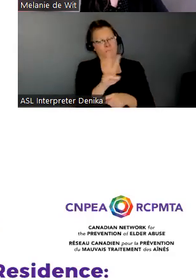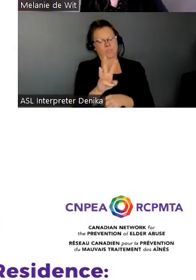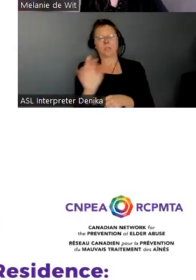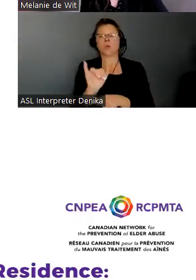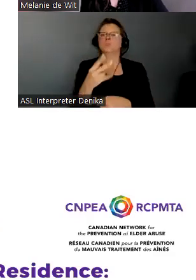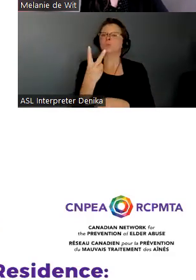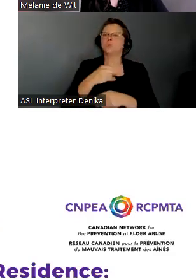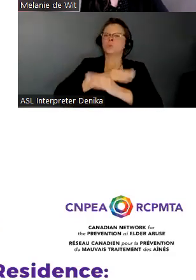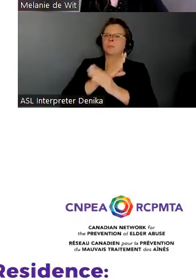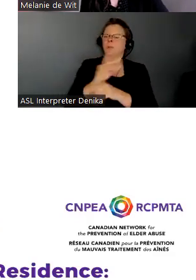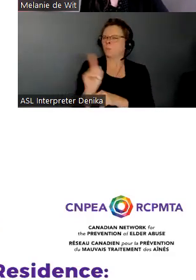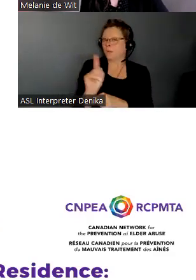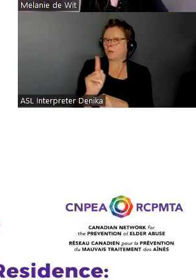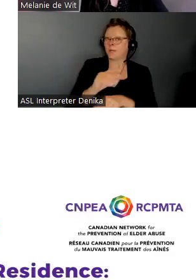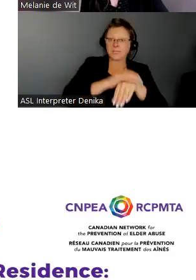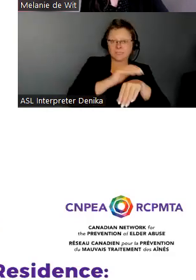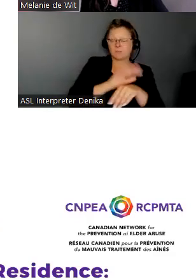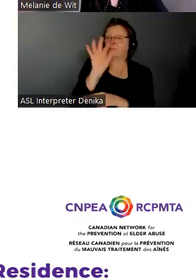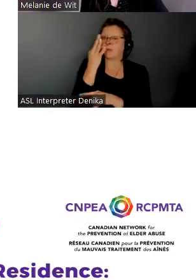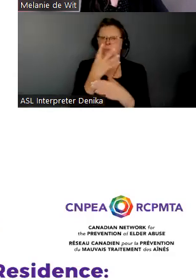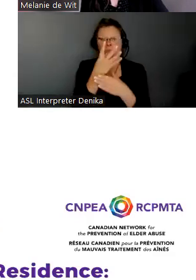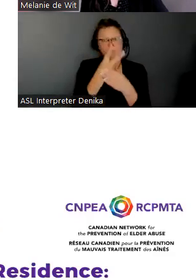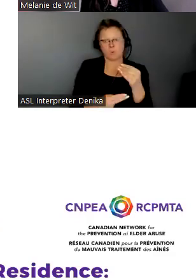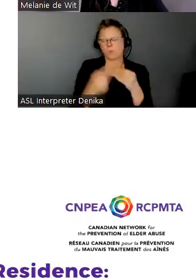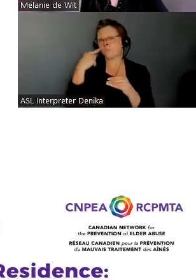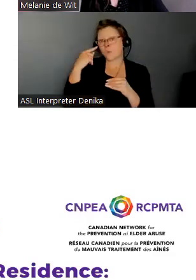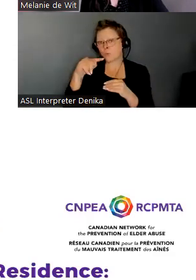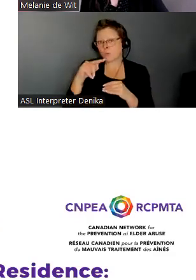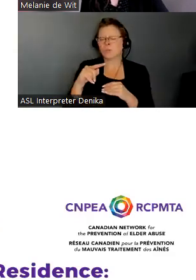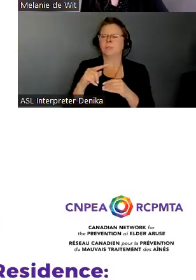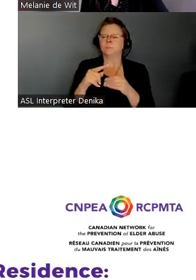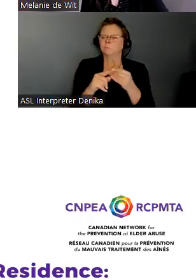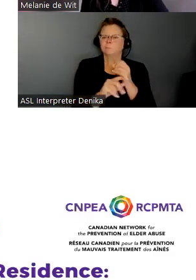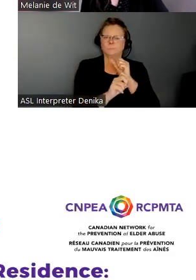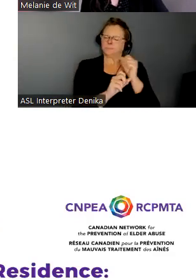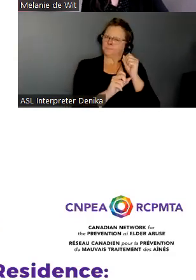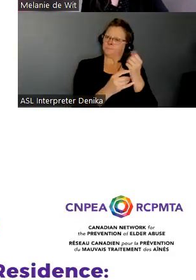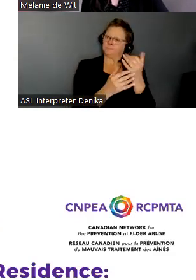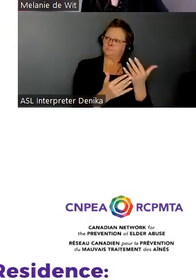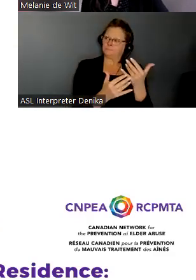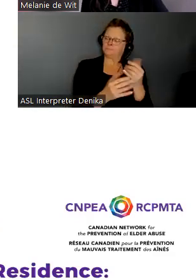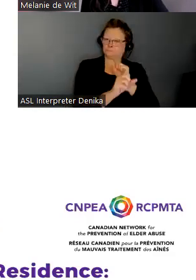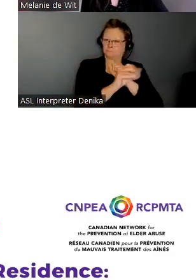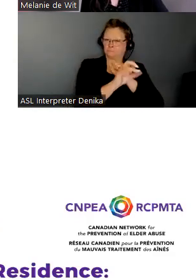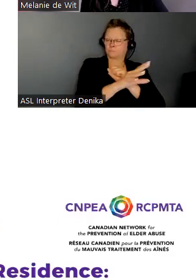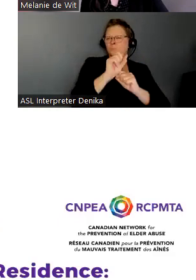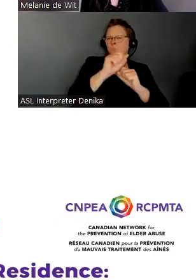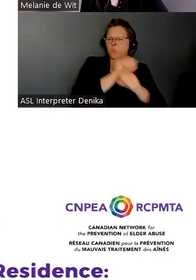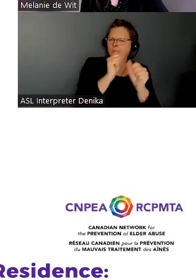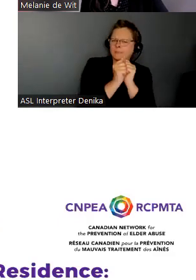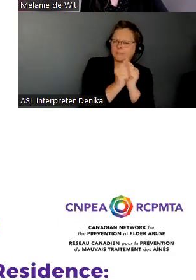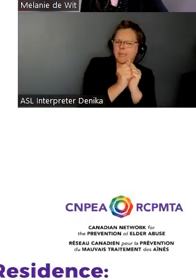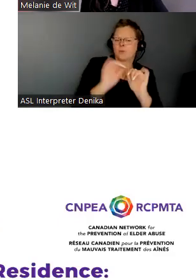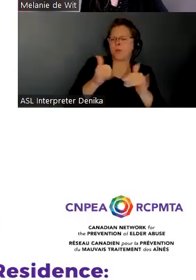coming up, English and French, on promoting working together, living together